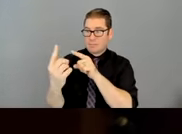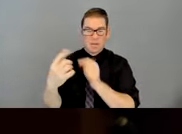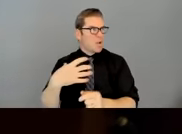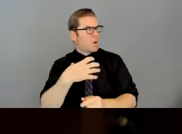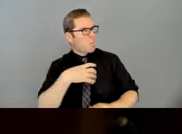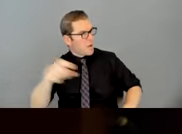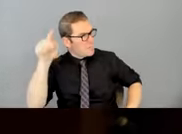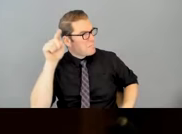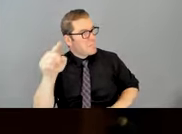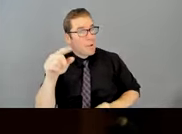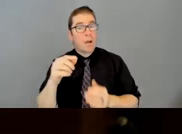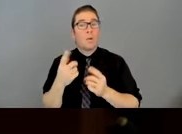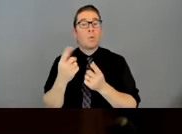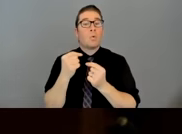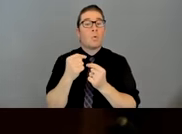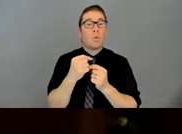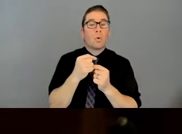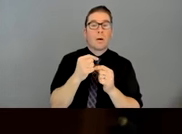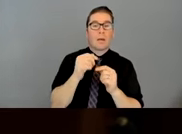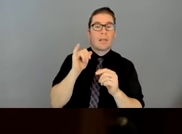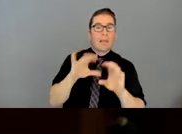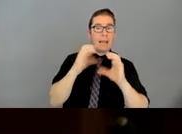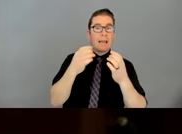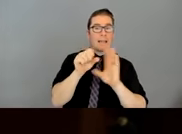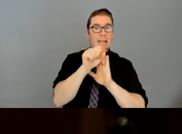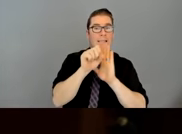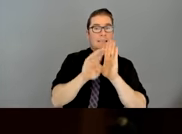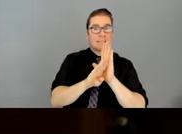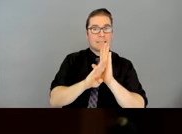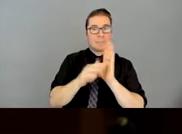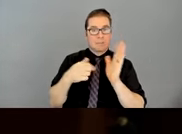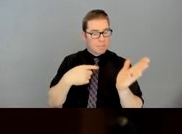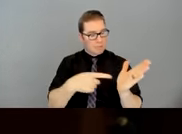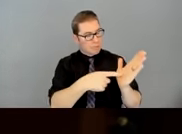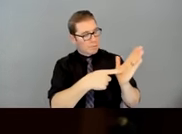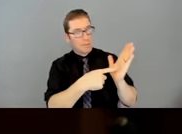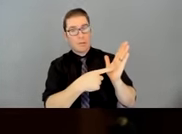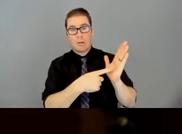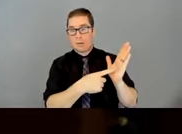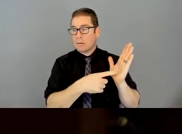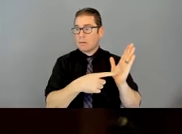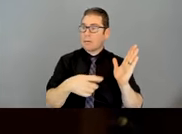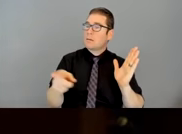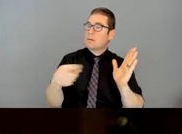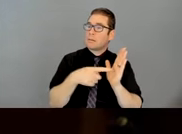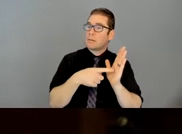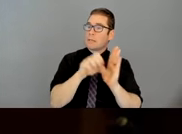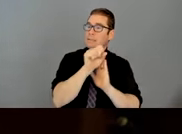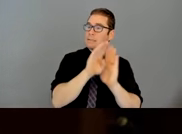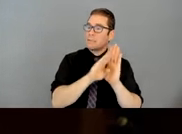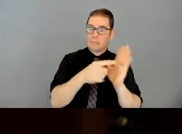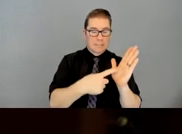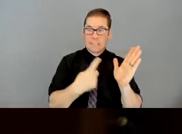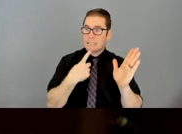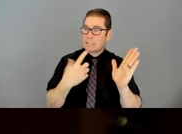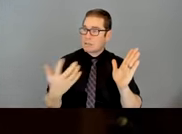And I'll ask the instructor, what does your syllabus say? And my dean always asks me, what does your syllabus say? Although